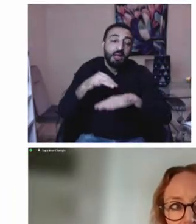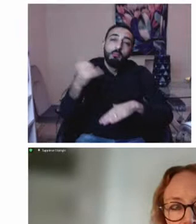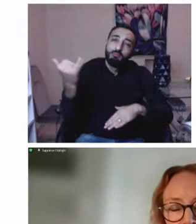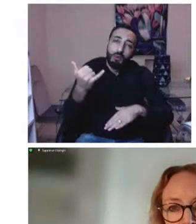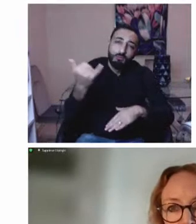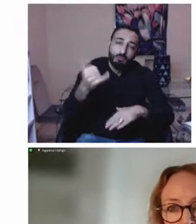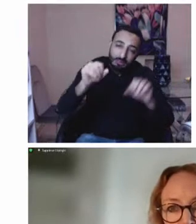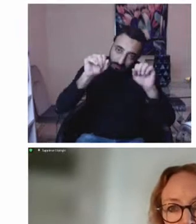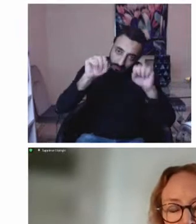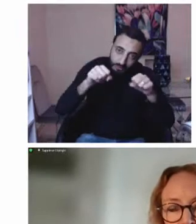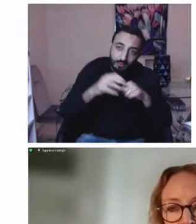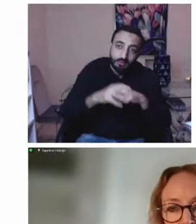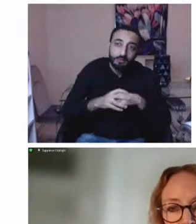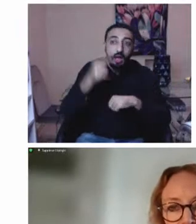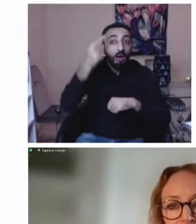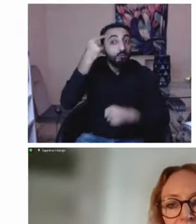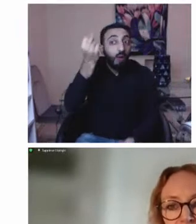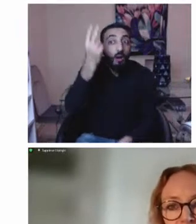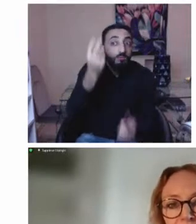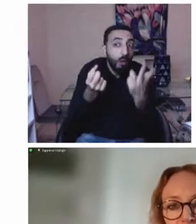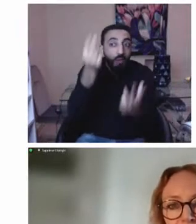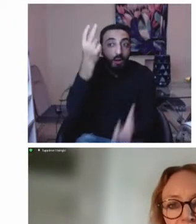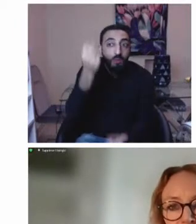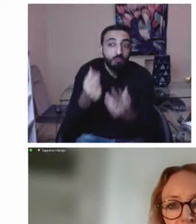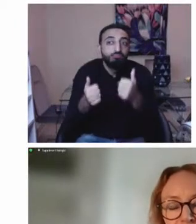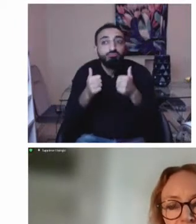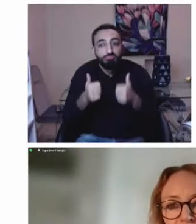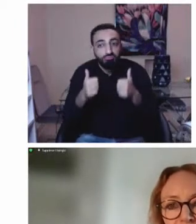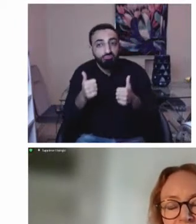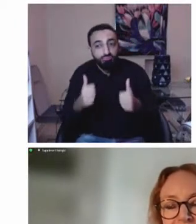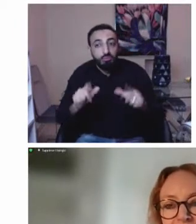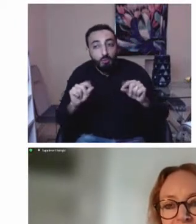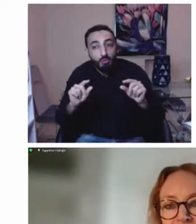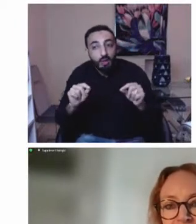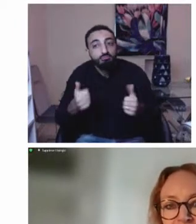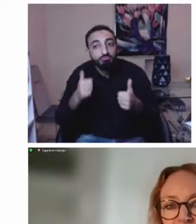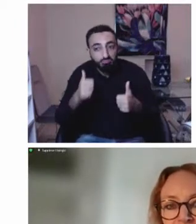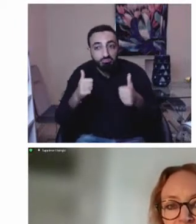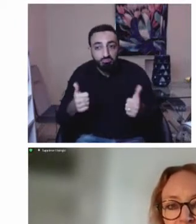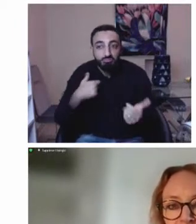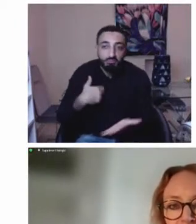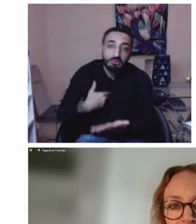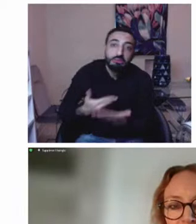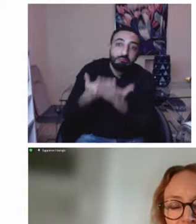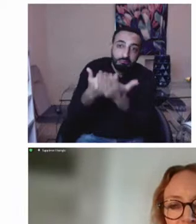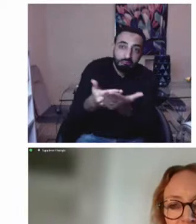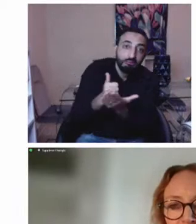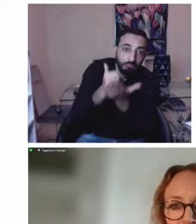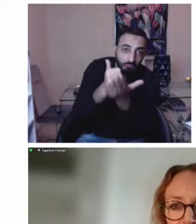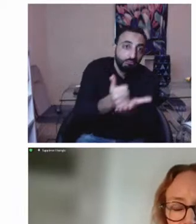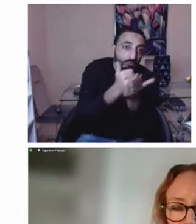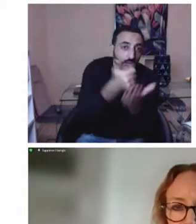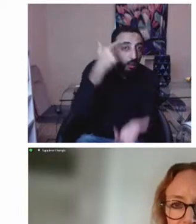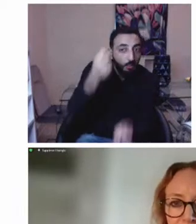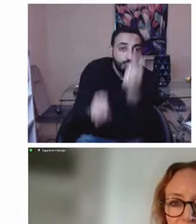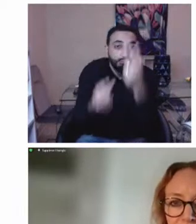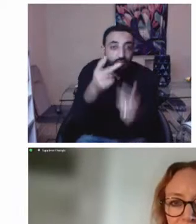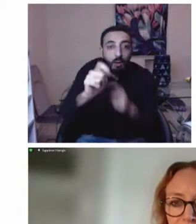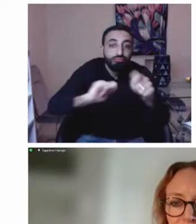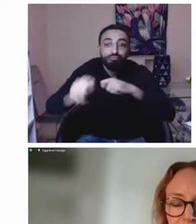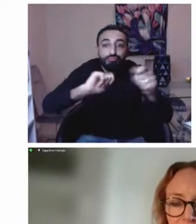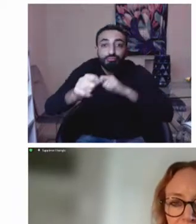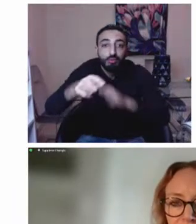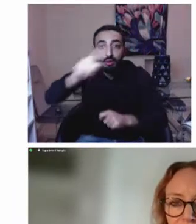that are actually quite actively coming on the idea board. So I also very much thank the participants who are contributing through that